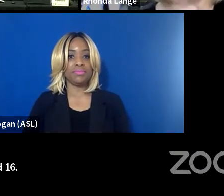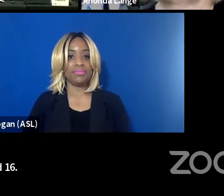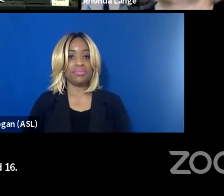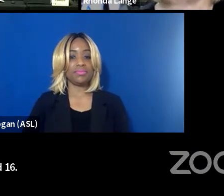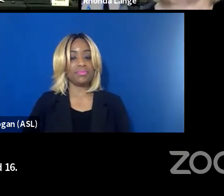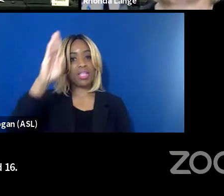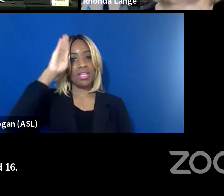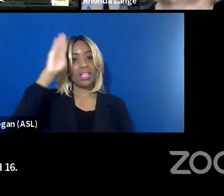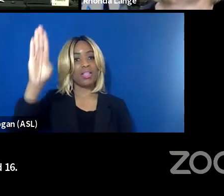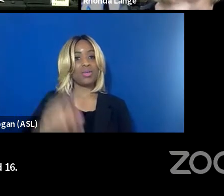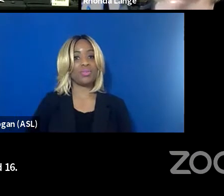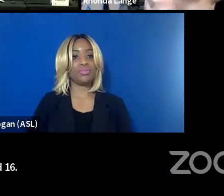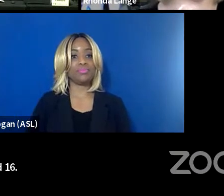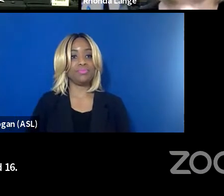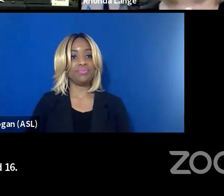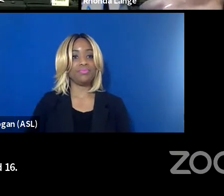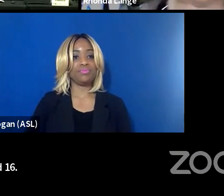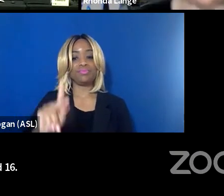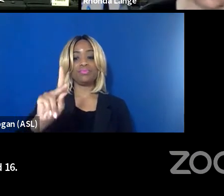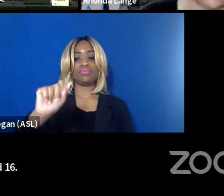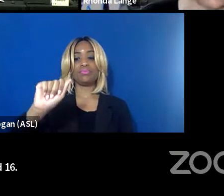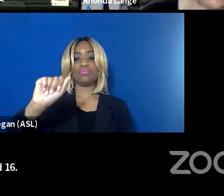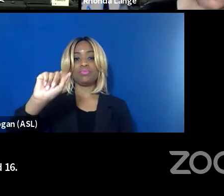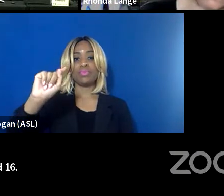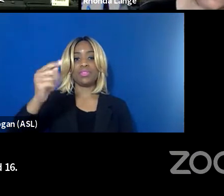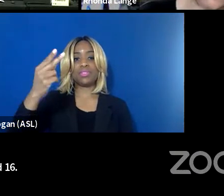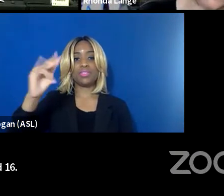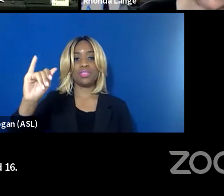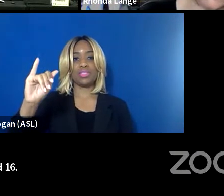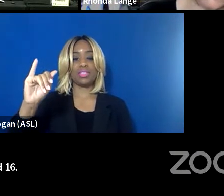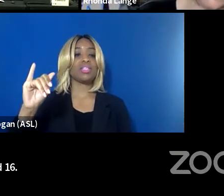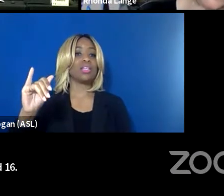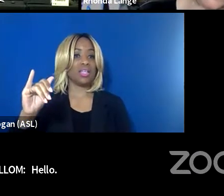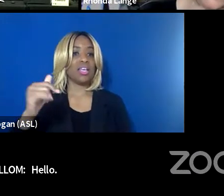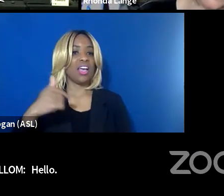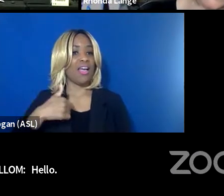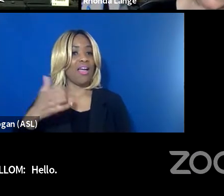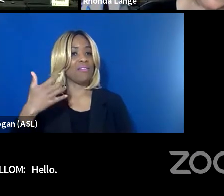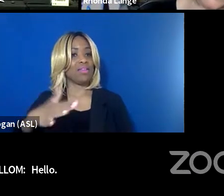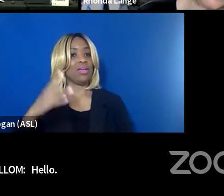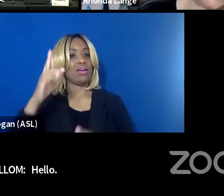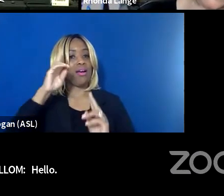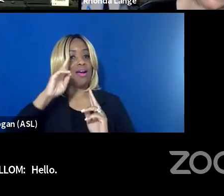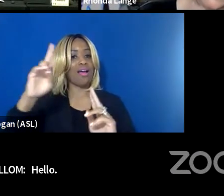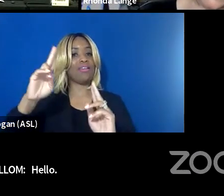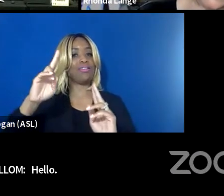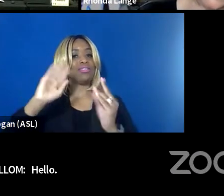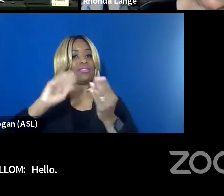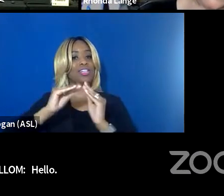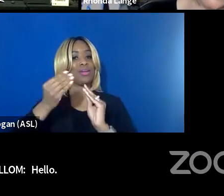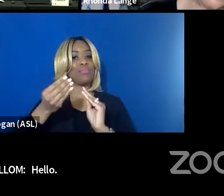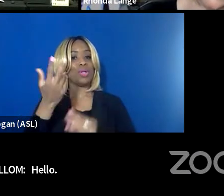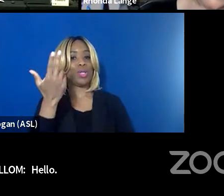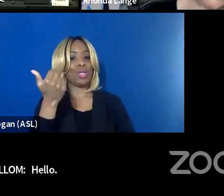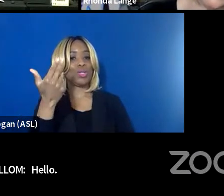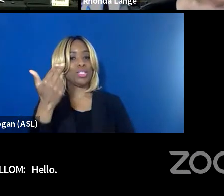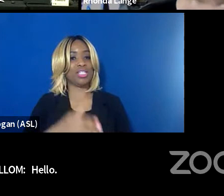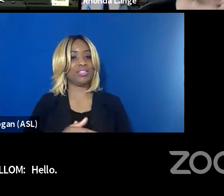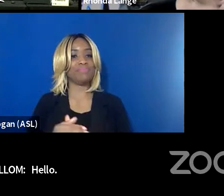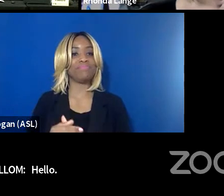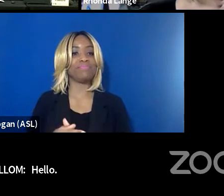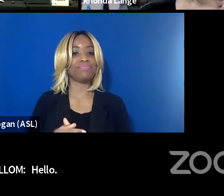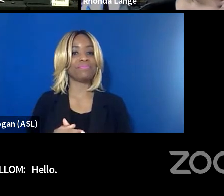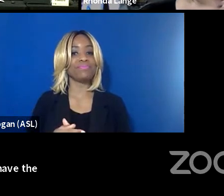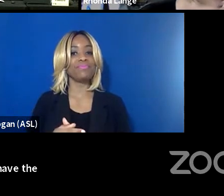Hello. Hello. I am Kathy Brockington, and I have the auspicious honor of being number 13 tonight. And